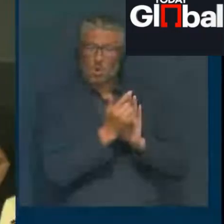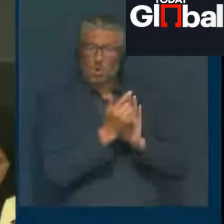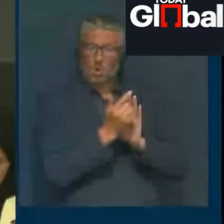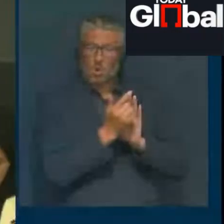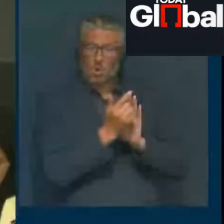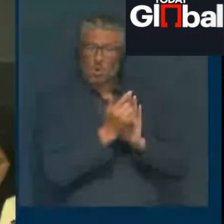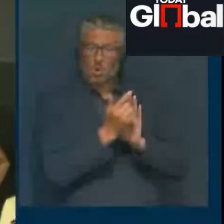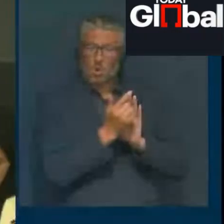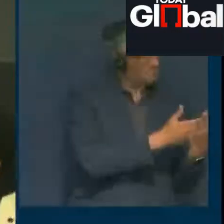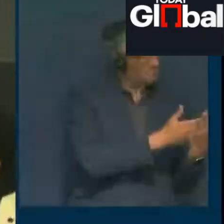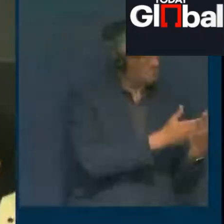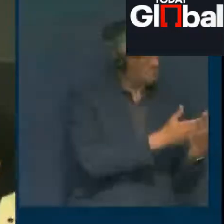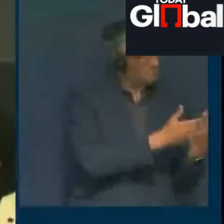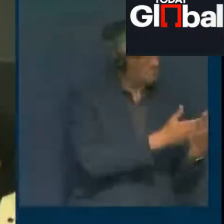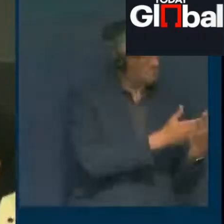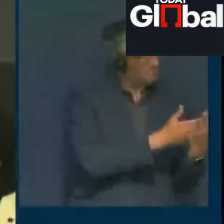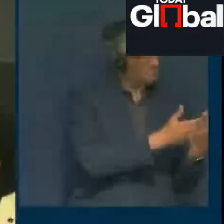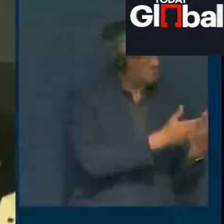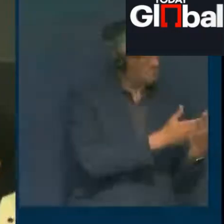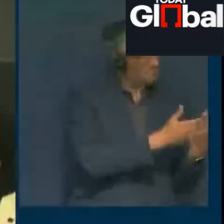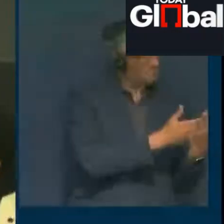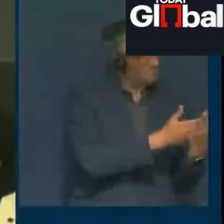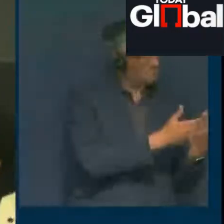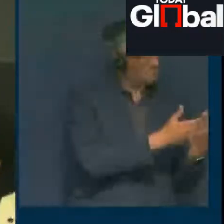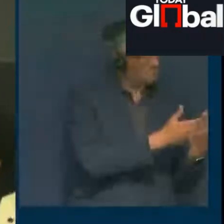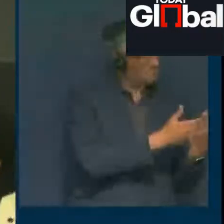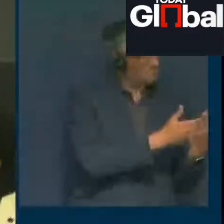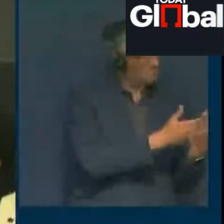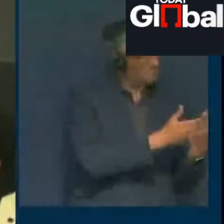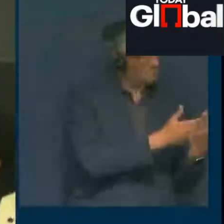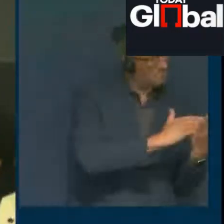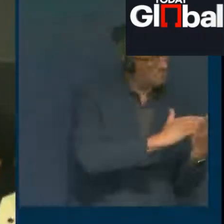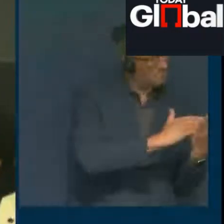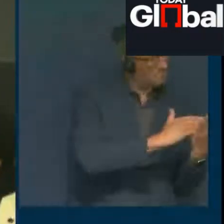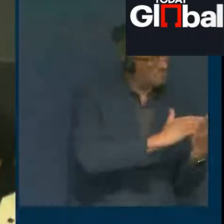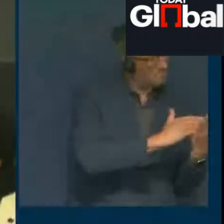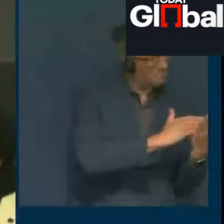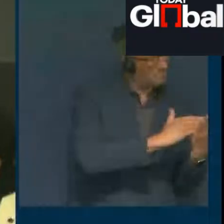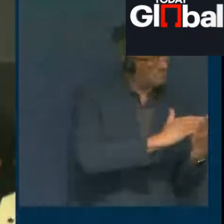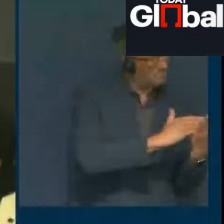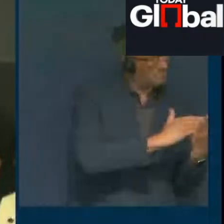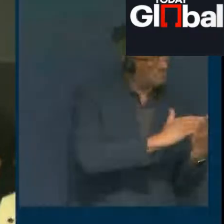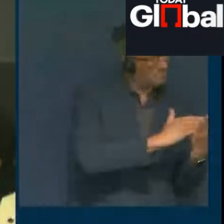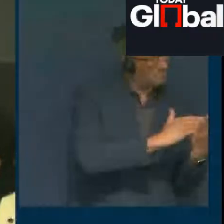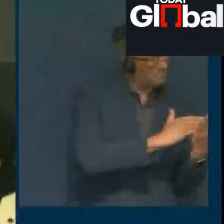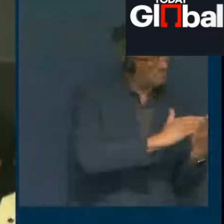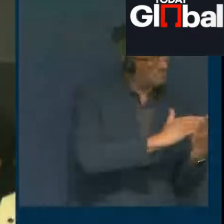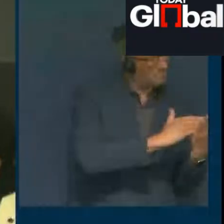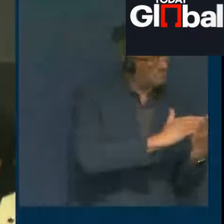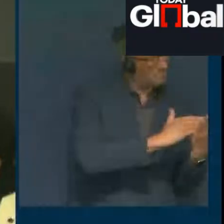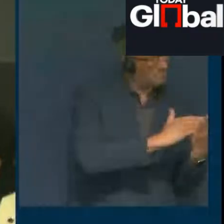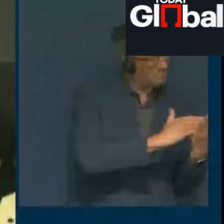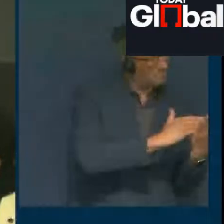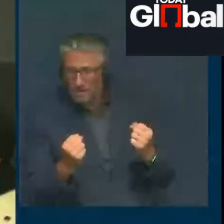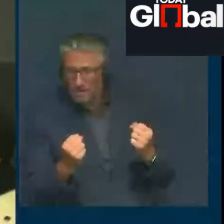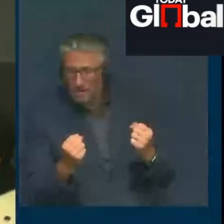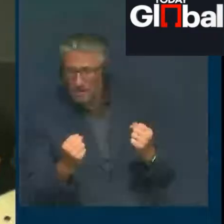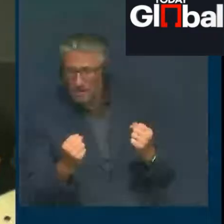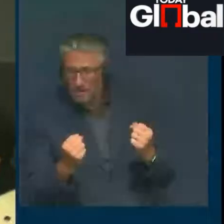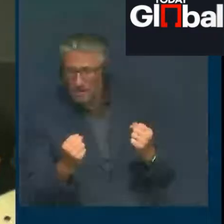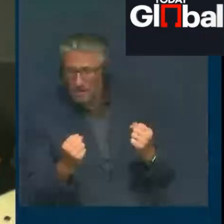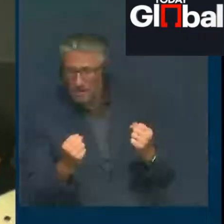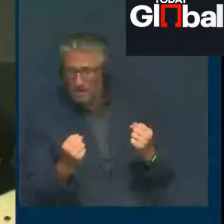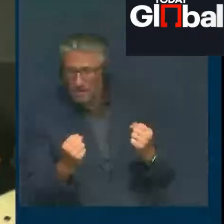Law 25 are breached. Qatari lawmakers are simply not happy with sanctioning individuals and